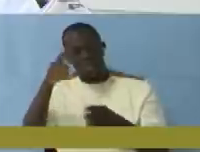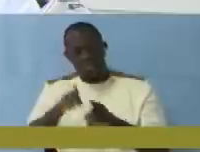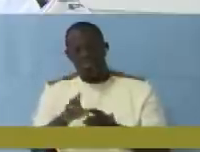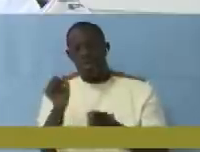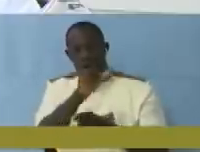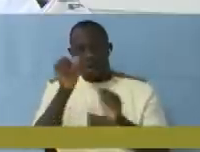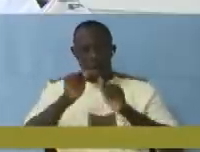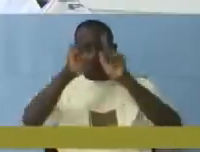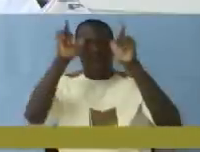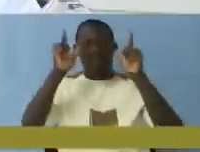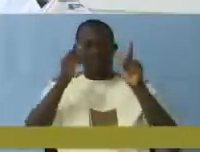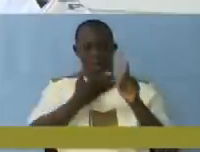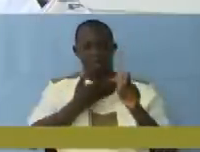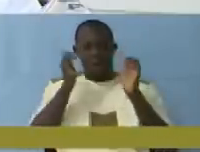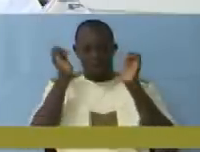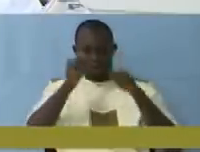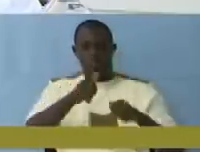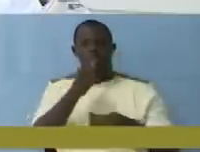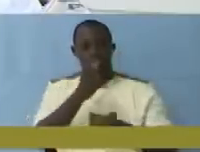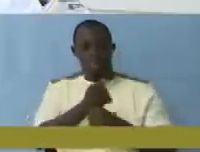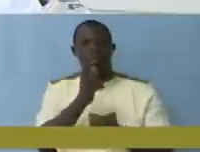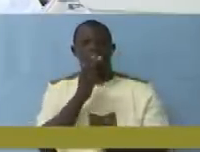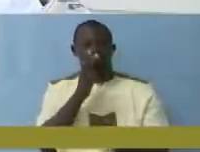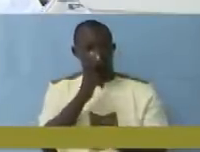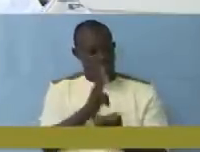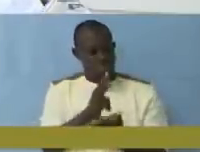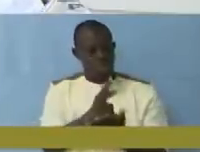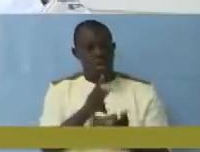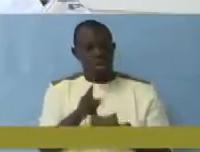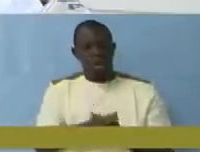Just to make sure that he is not within. That is Panyel and Suare.